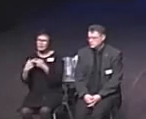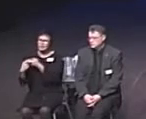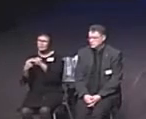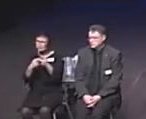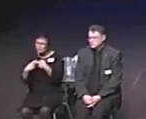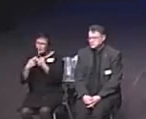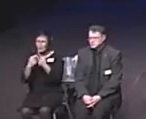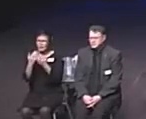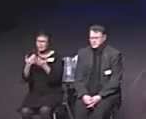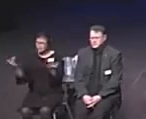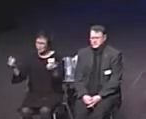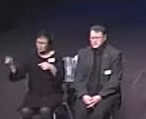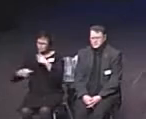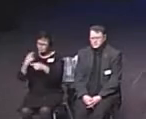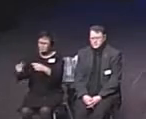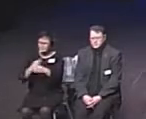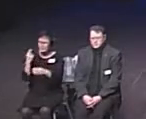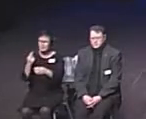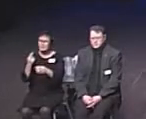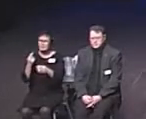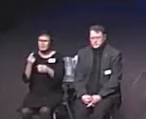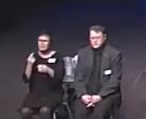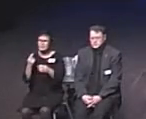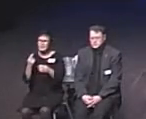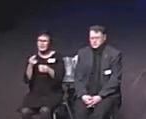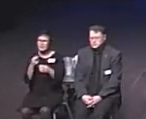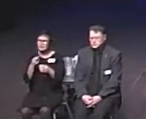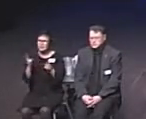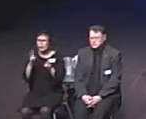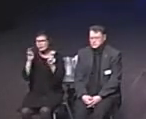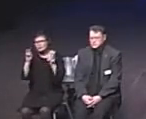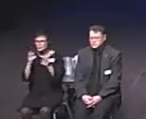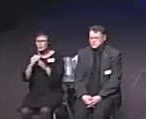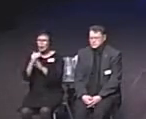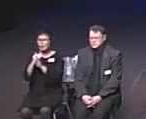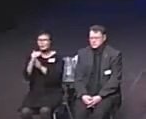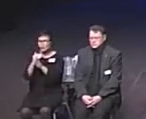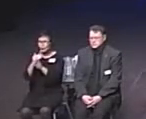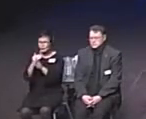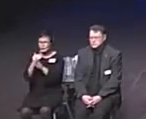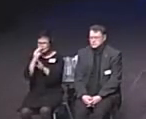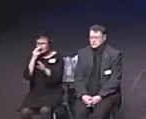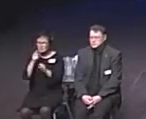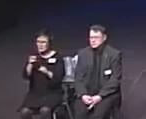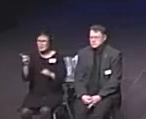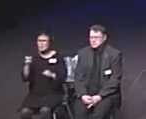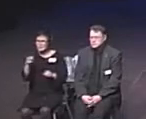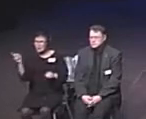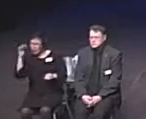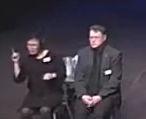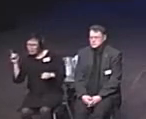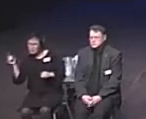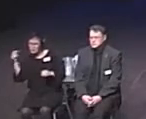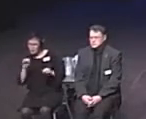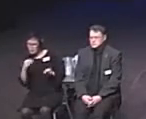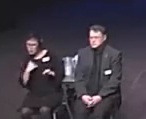we had actual formal evaluations of what they thought about it. So there is a